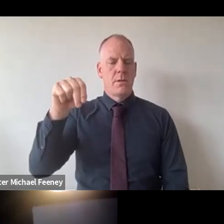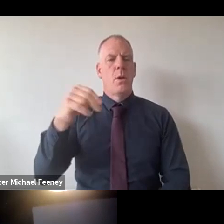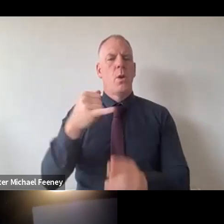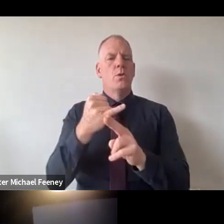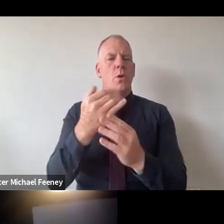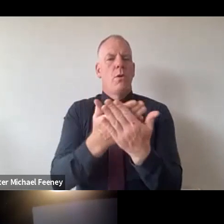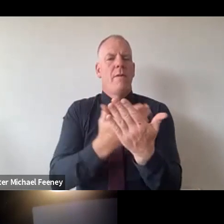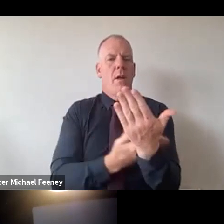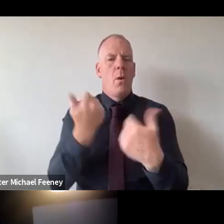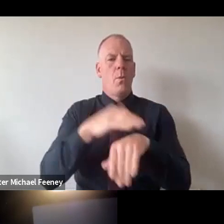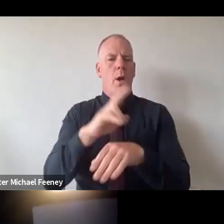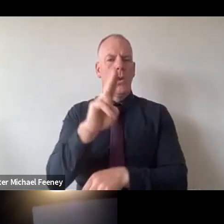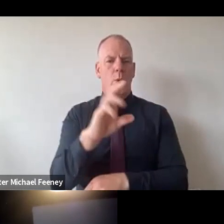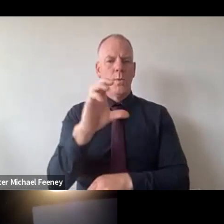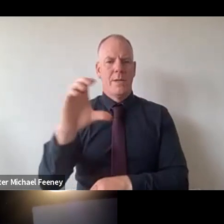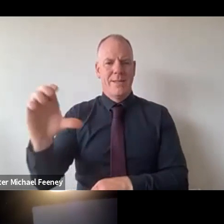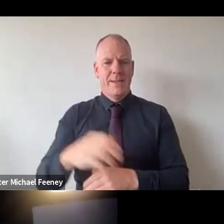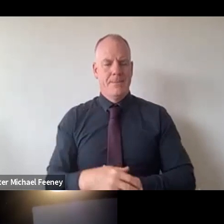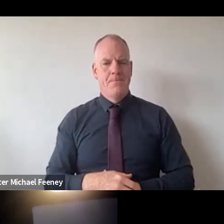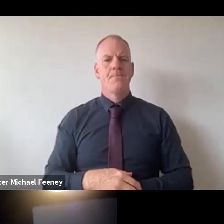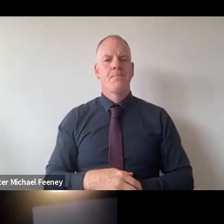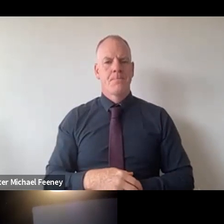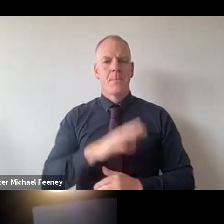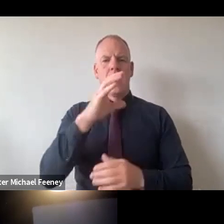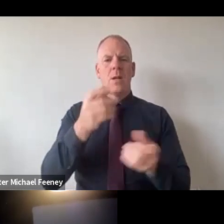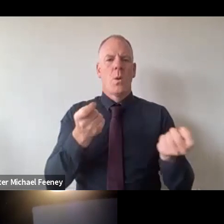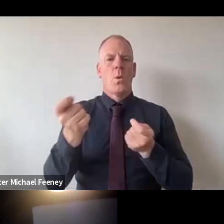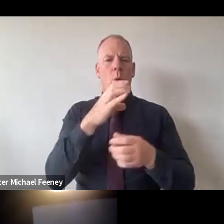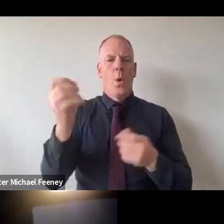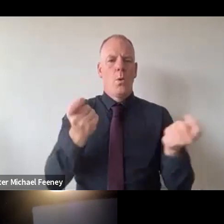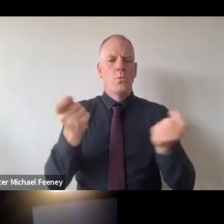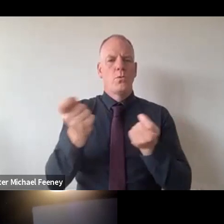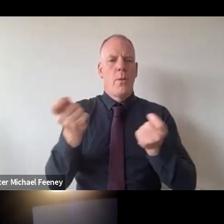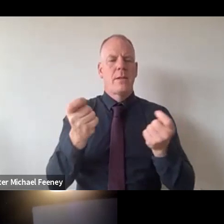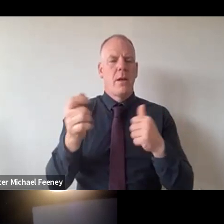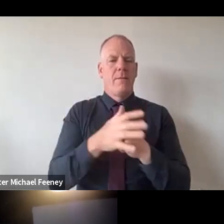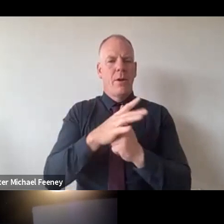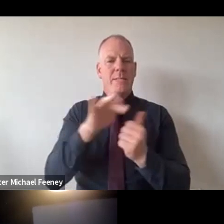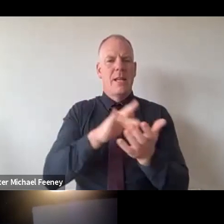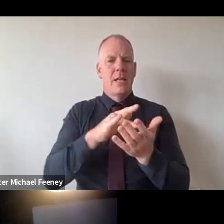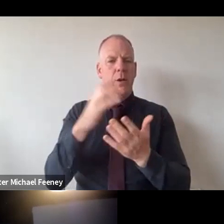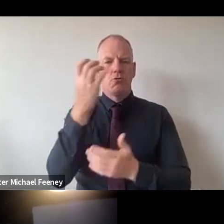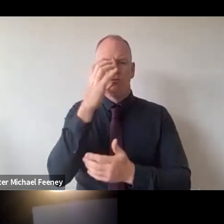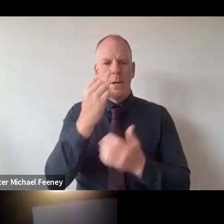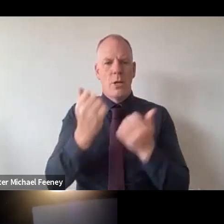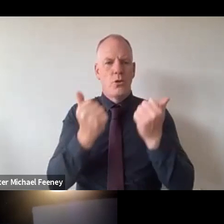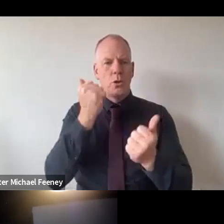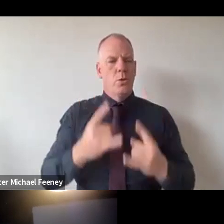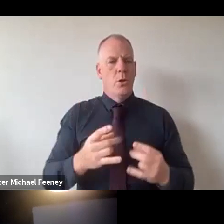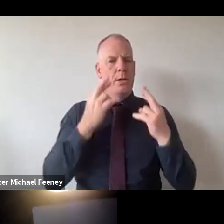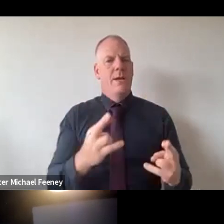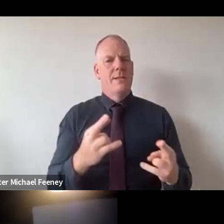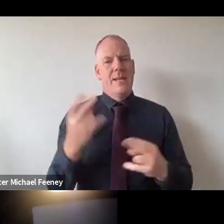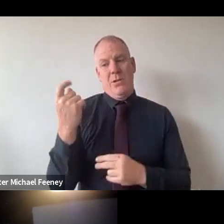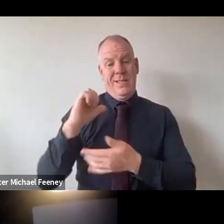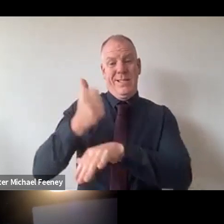University College Cork, and I'm also co-director of the Centre for Criminal Justice and Human Rights and director of a recently established Travel and